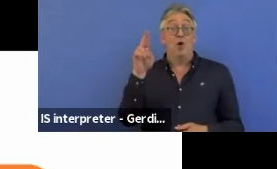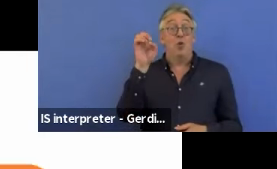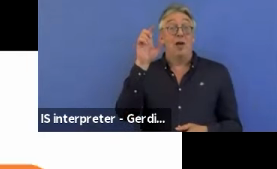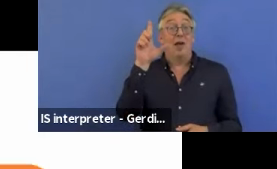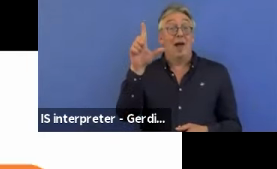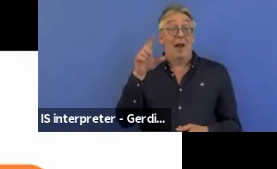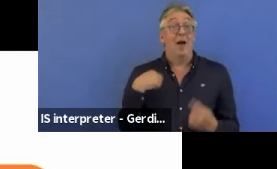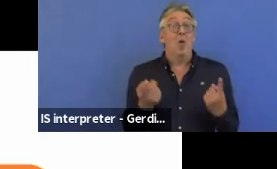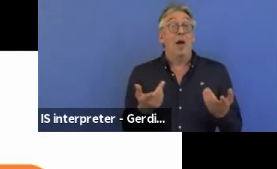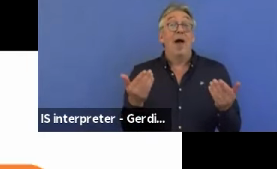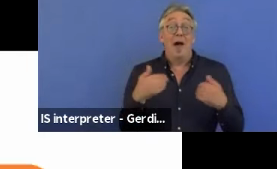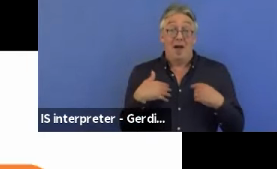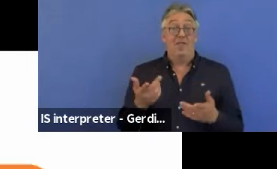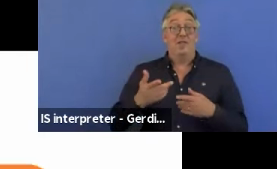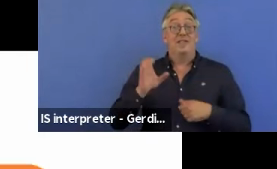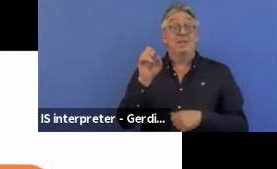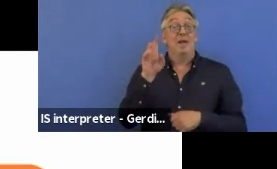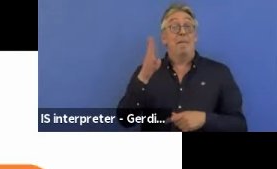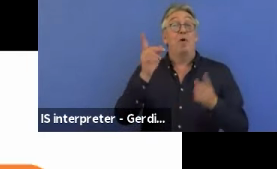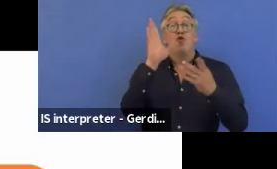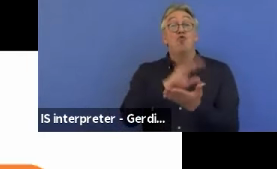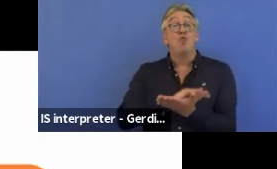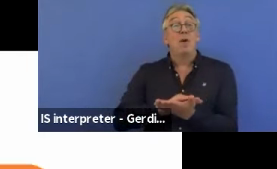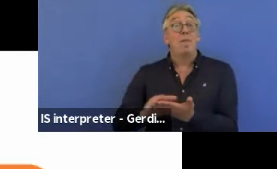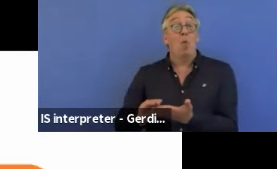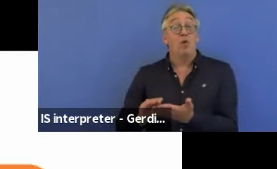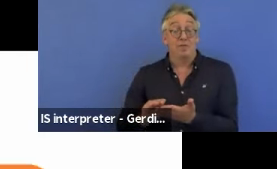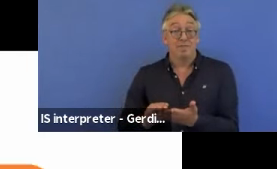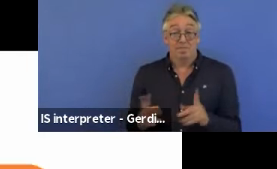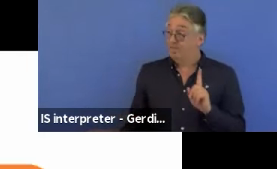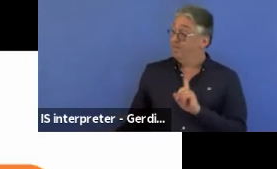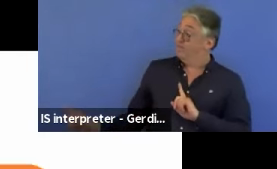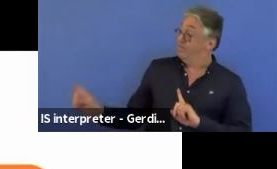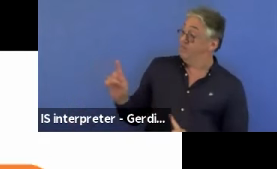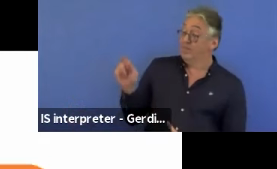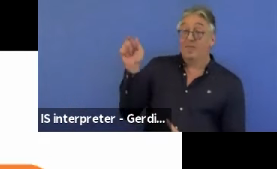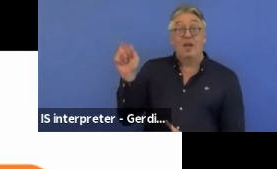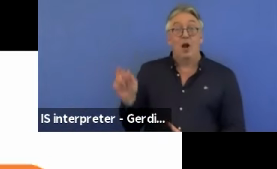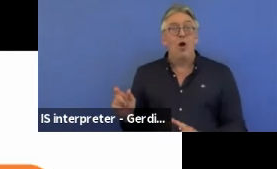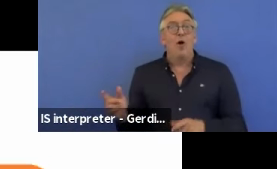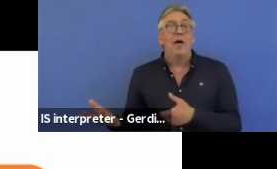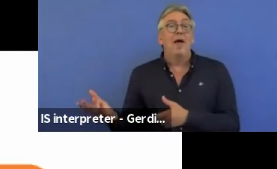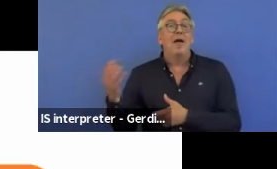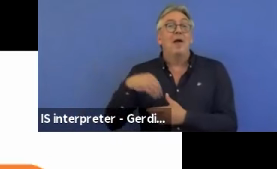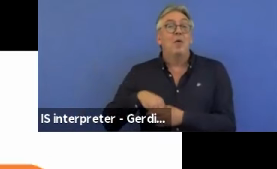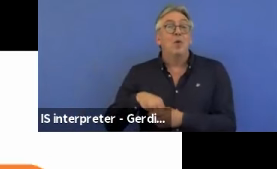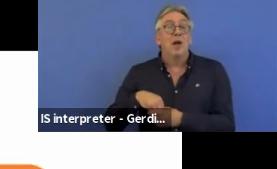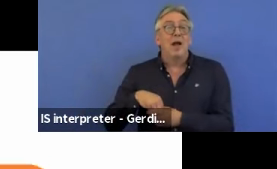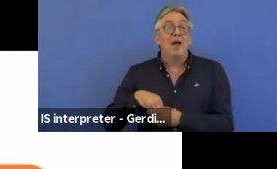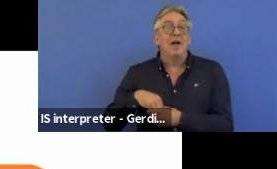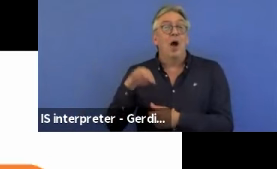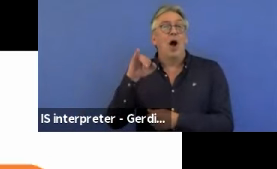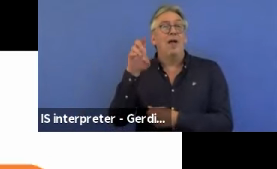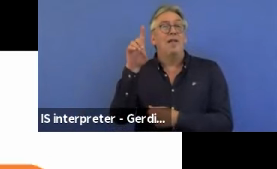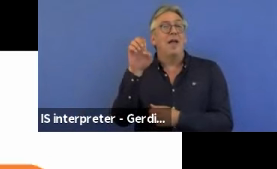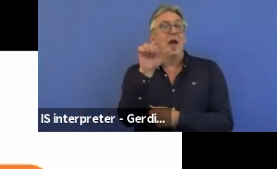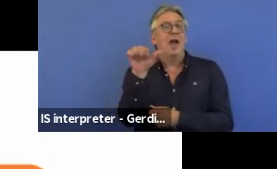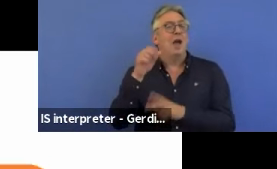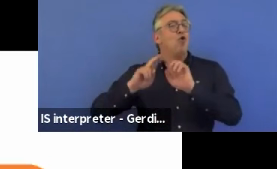income countries. I'm joined by Including Disability in Education in Africa, IDEA Research